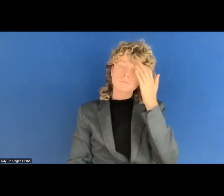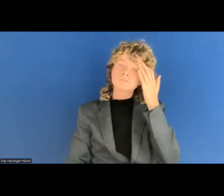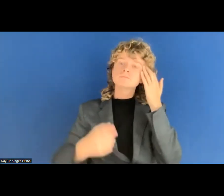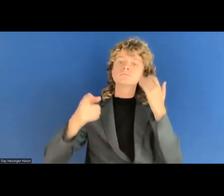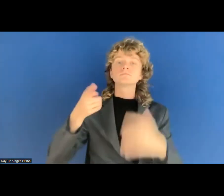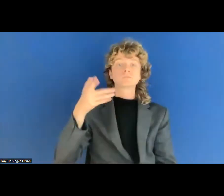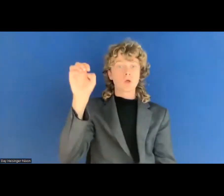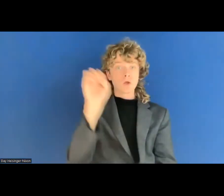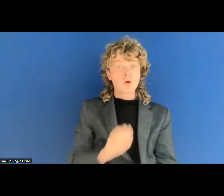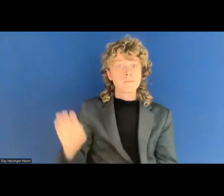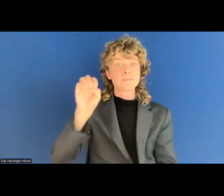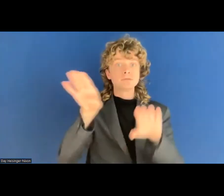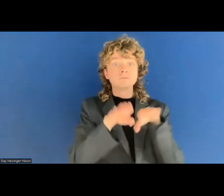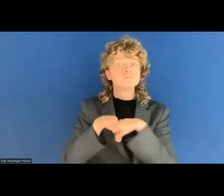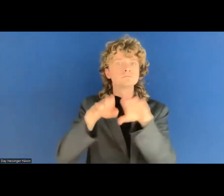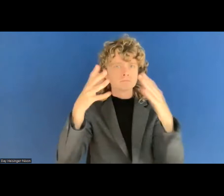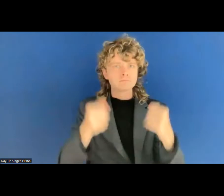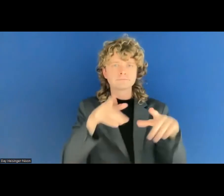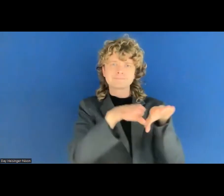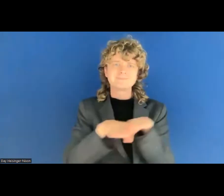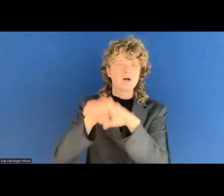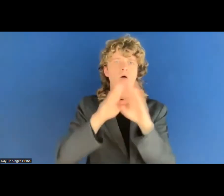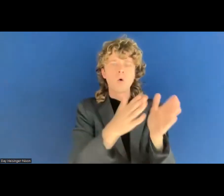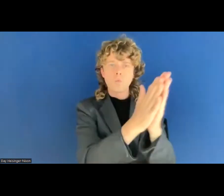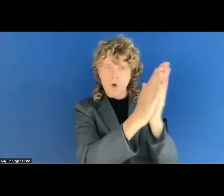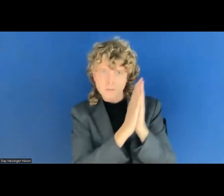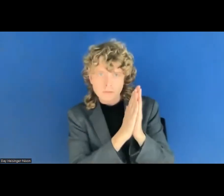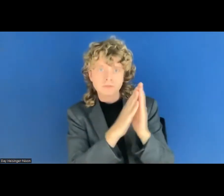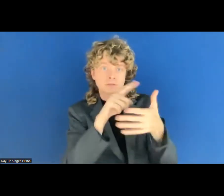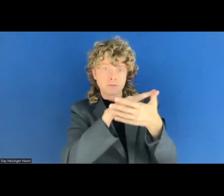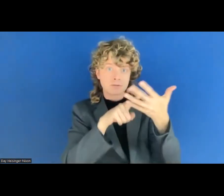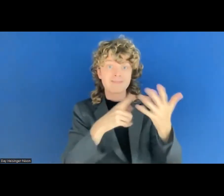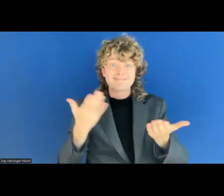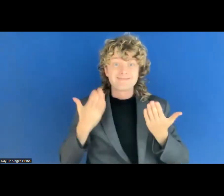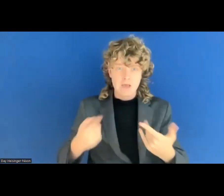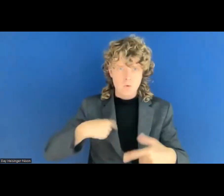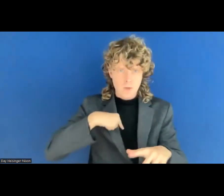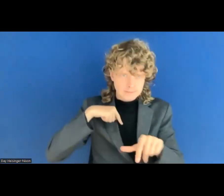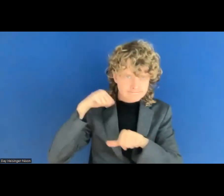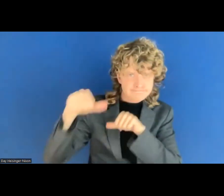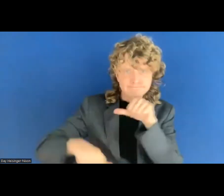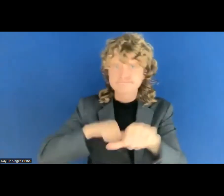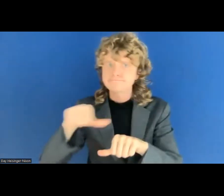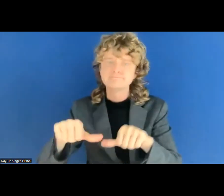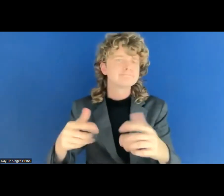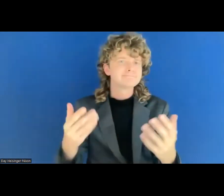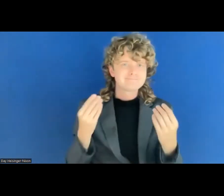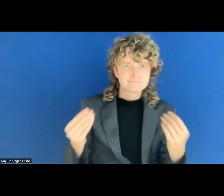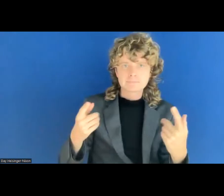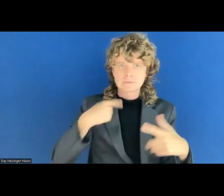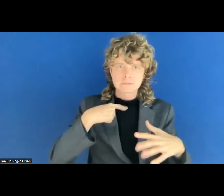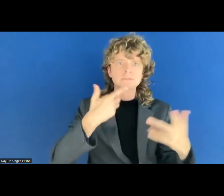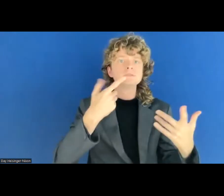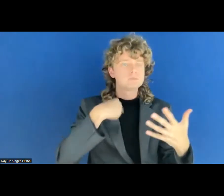requests to the European standardization organizations. And we are currently in a process of finalizing the response